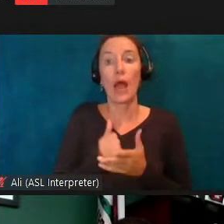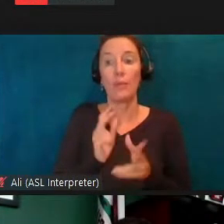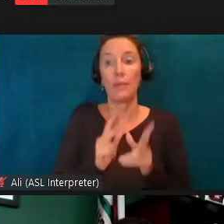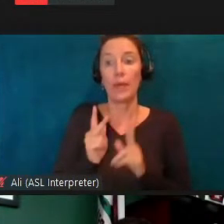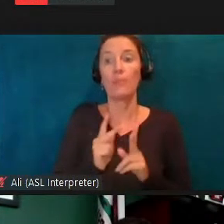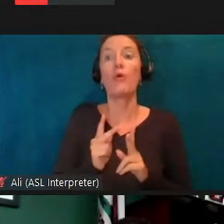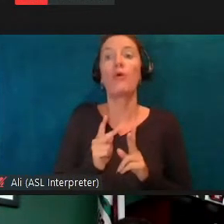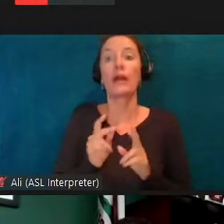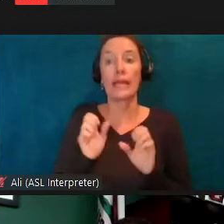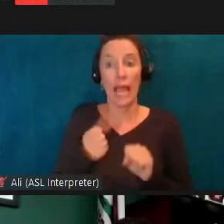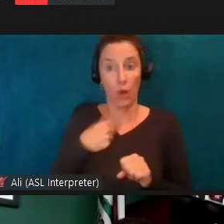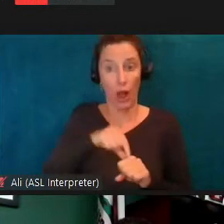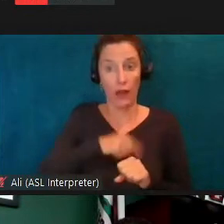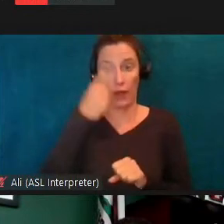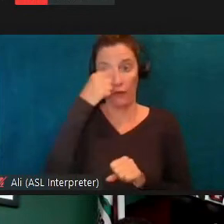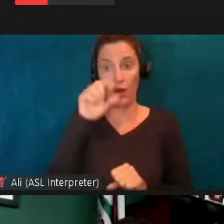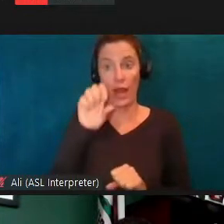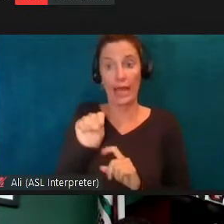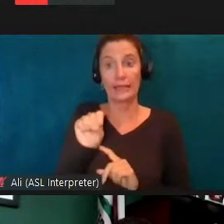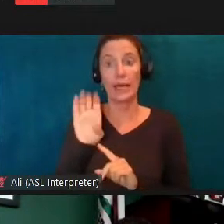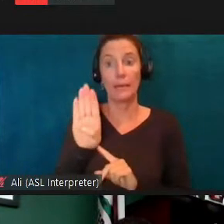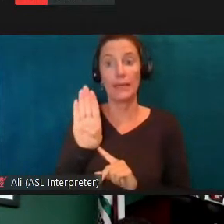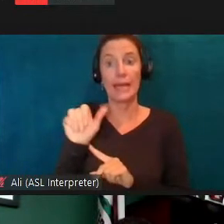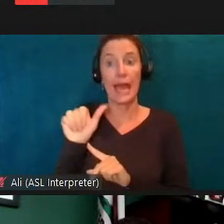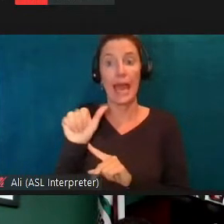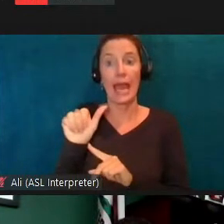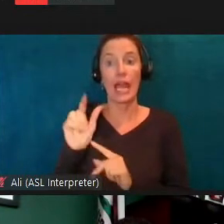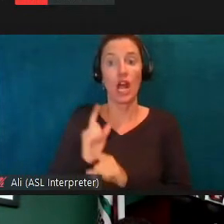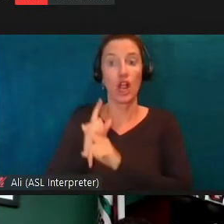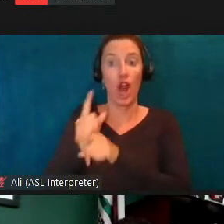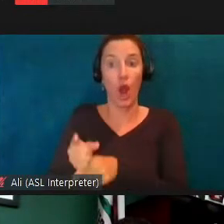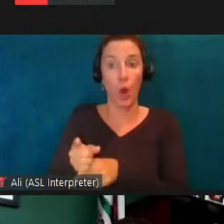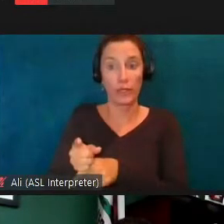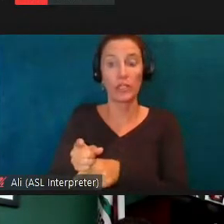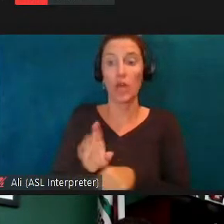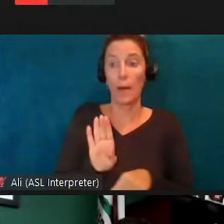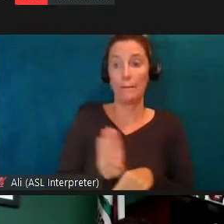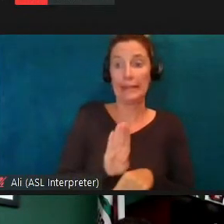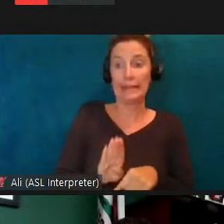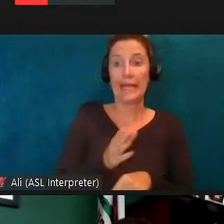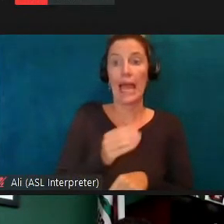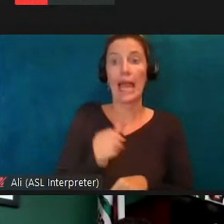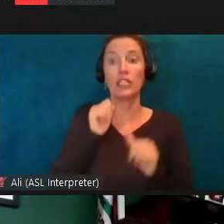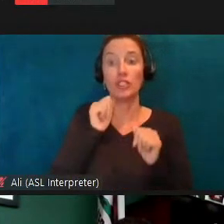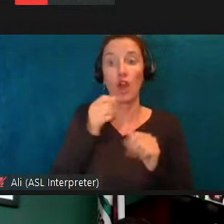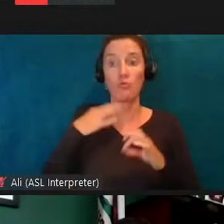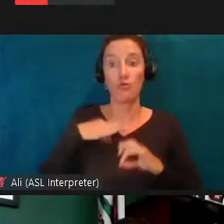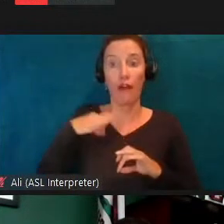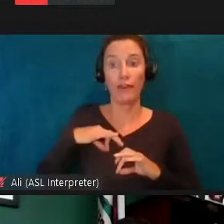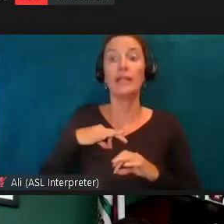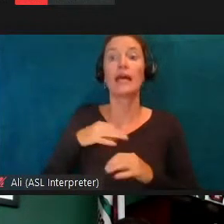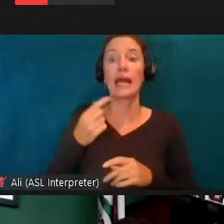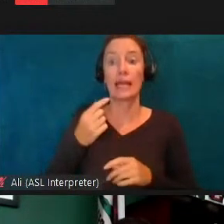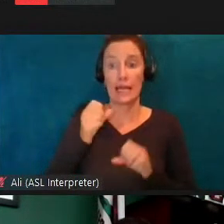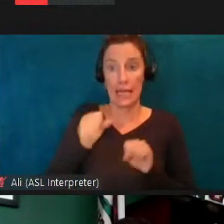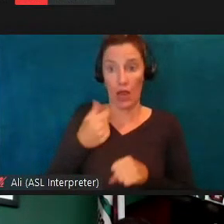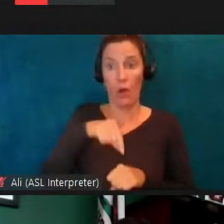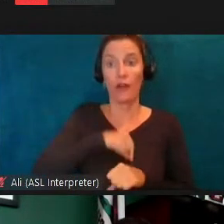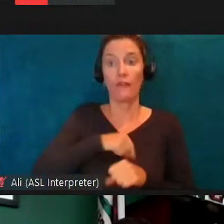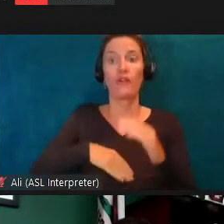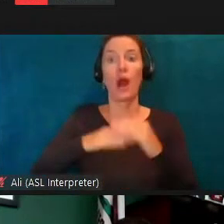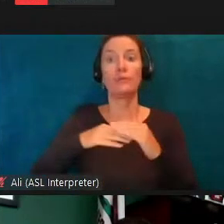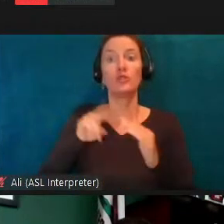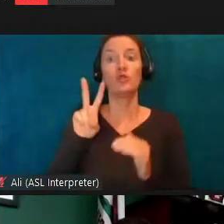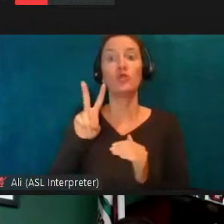SBA loans, and businesses and nonprofits are eligible for up to $2 million in